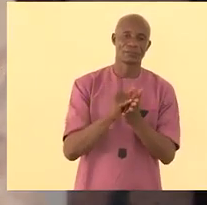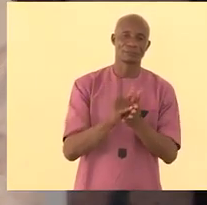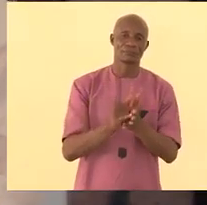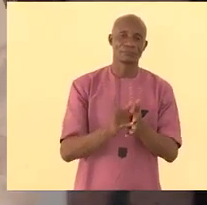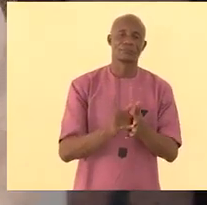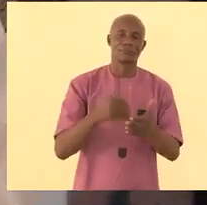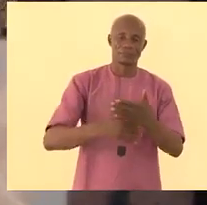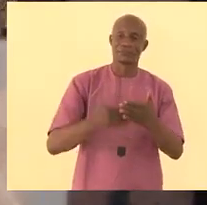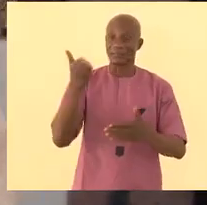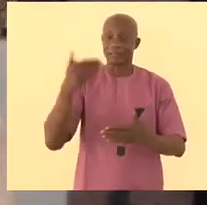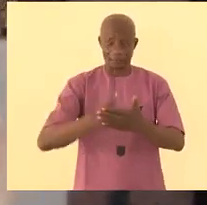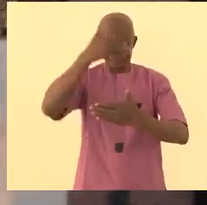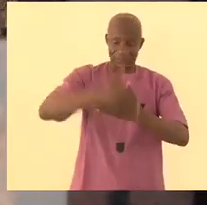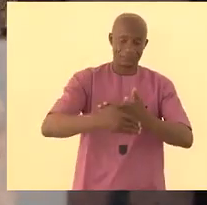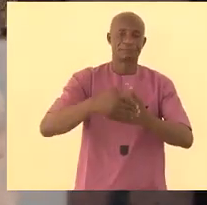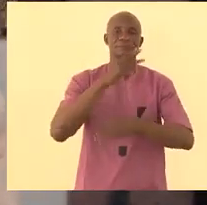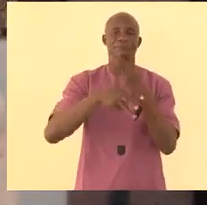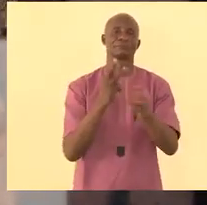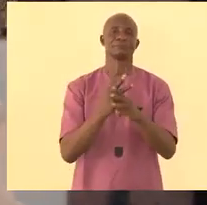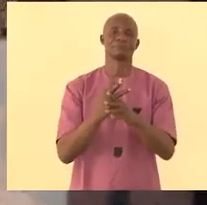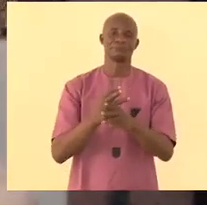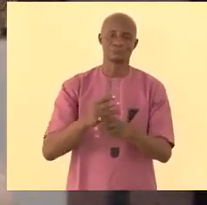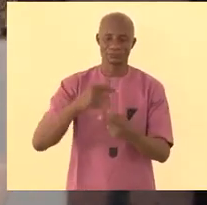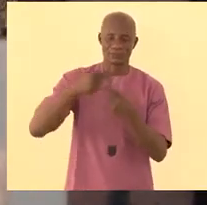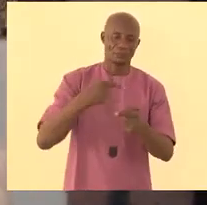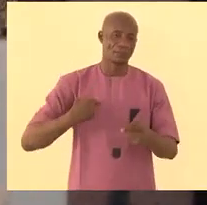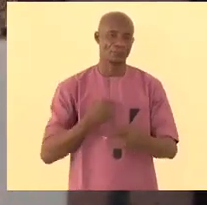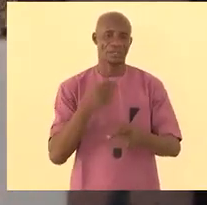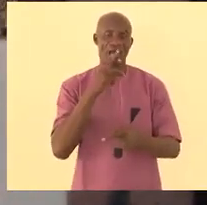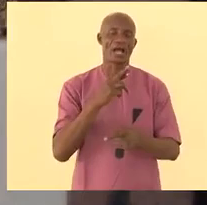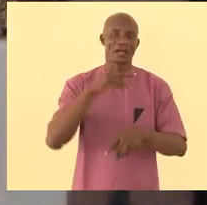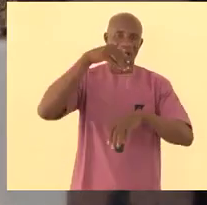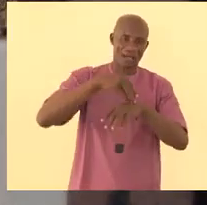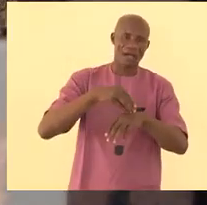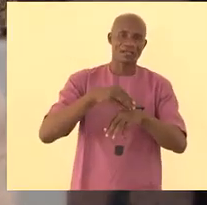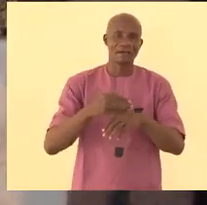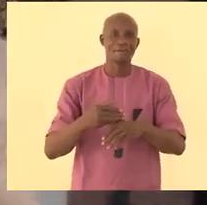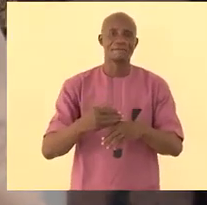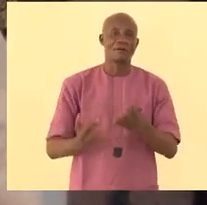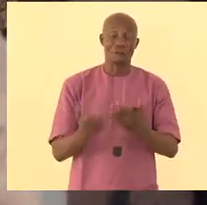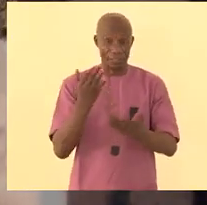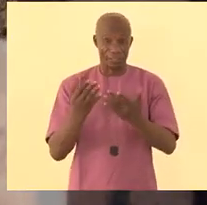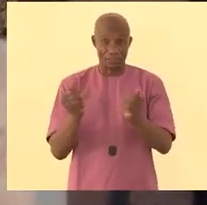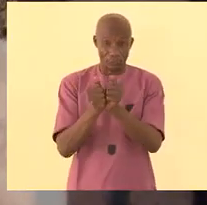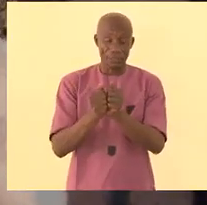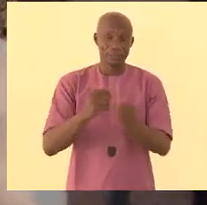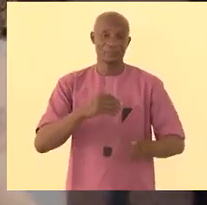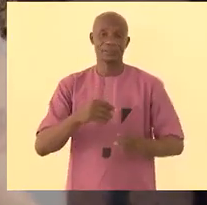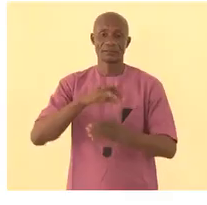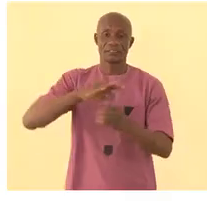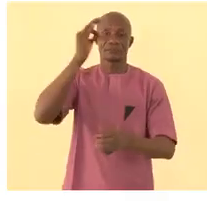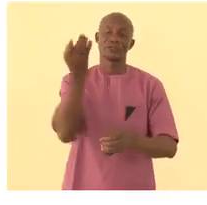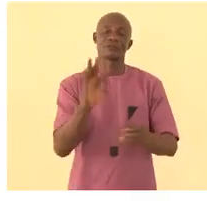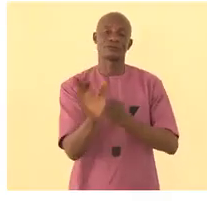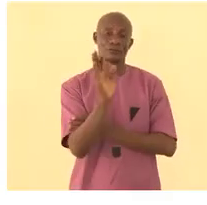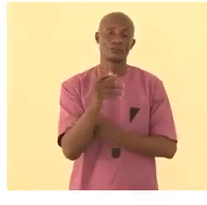that there is a next world. When we are afire with the Spirit of God, the world